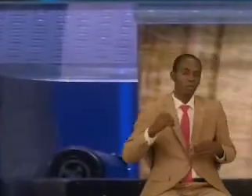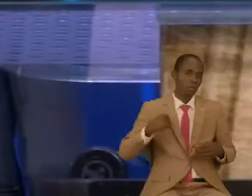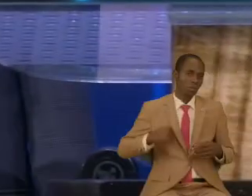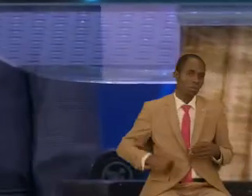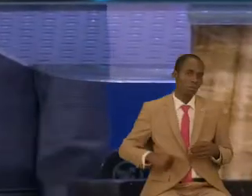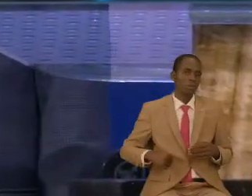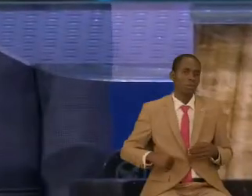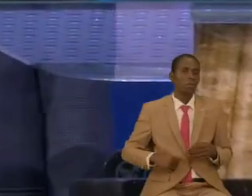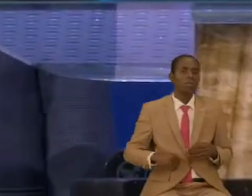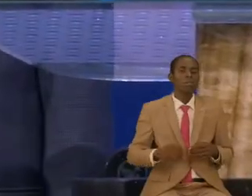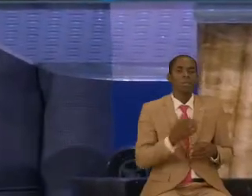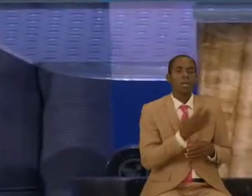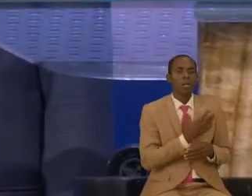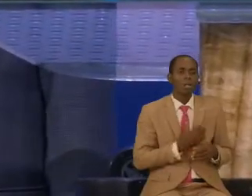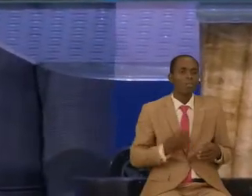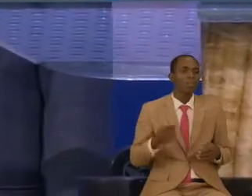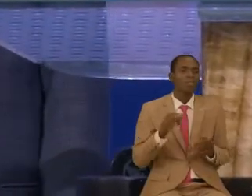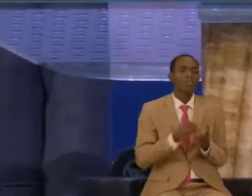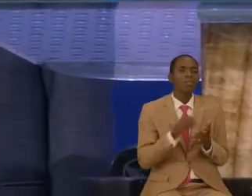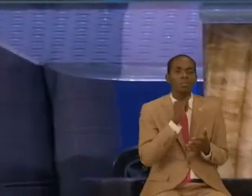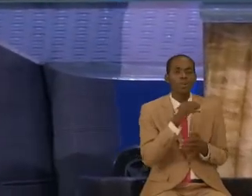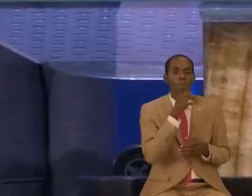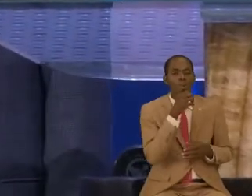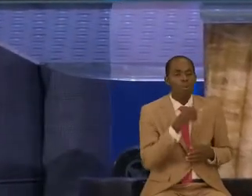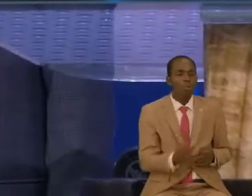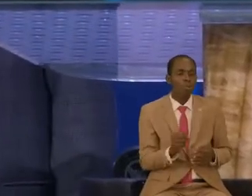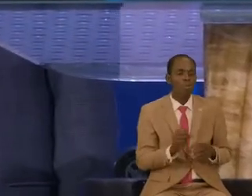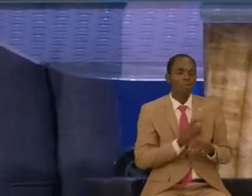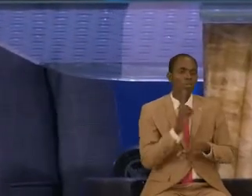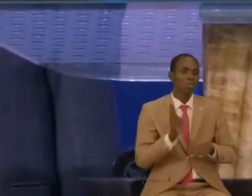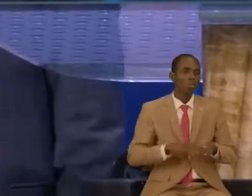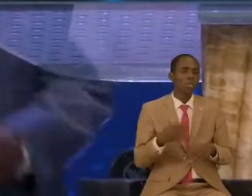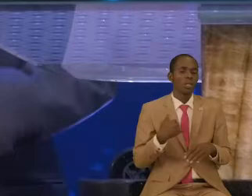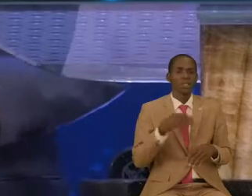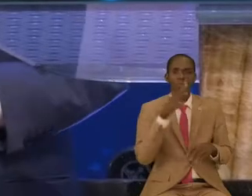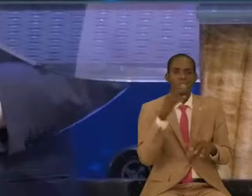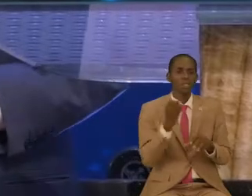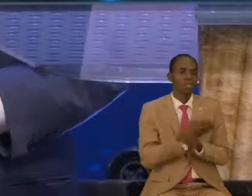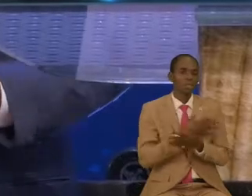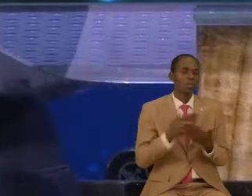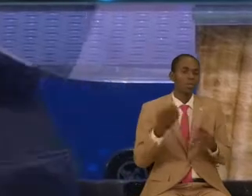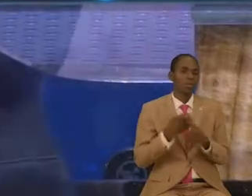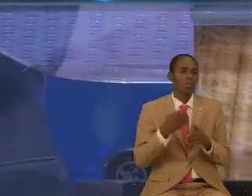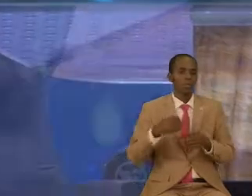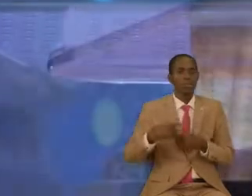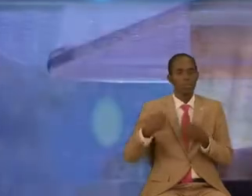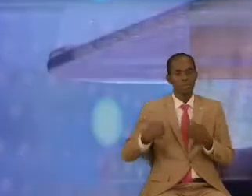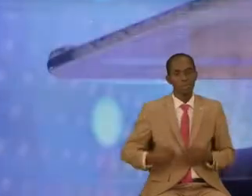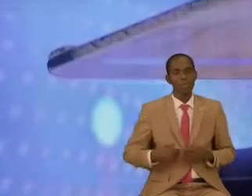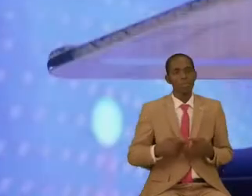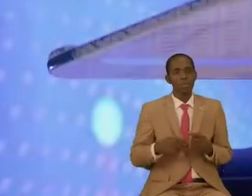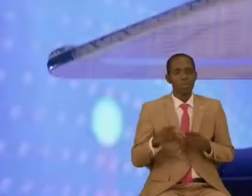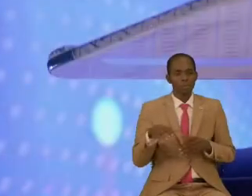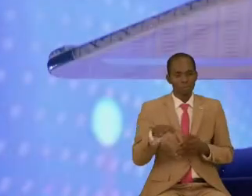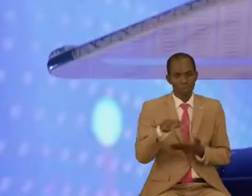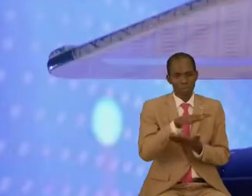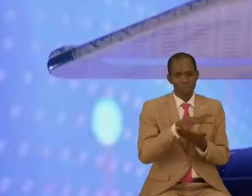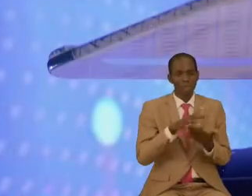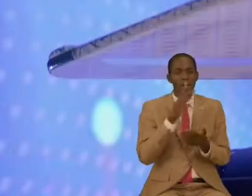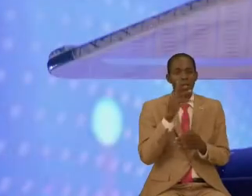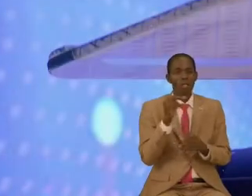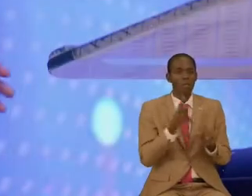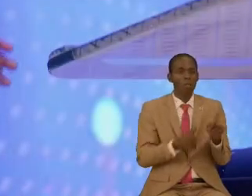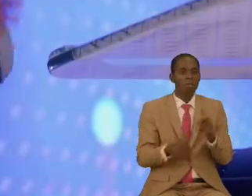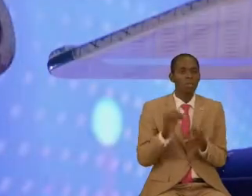nature, the depraved nature, had been taken away from the heart, those are the people that